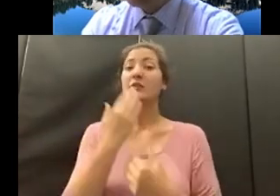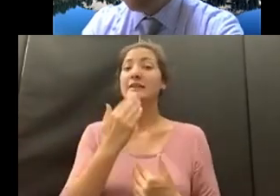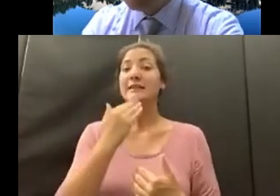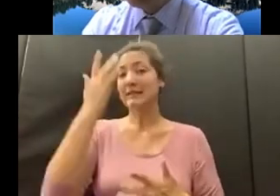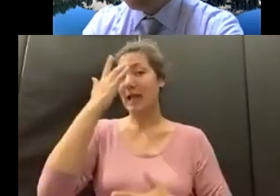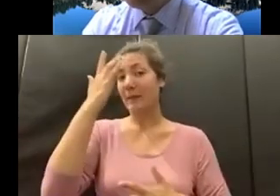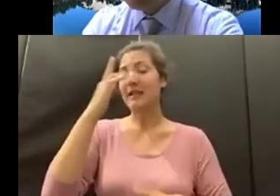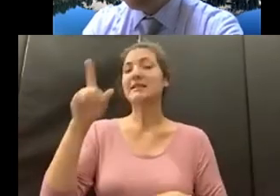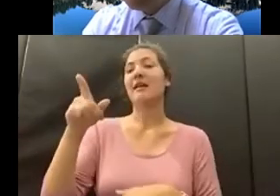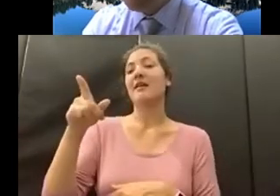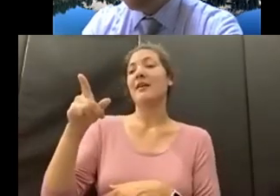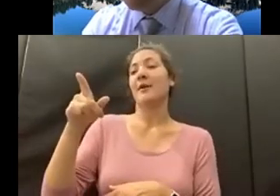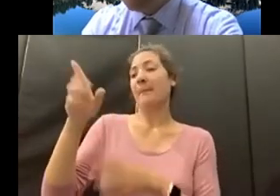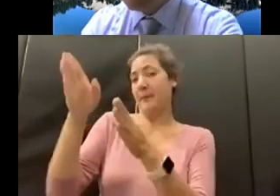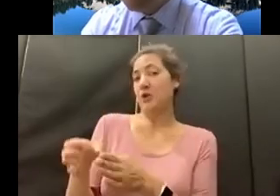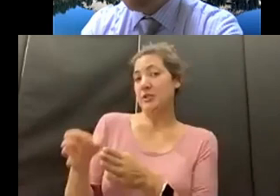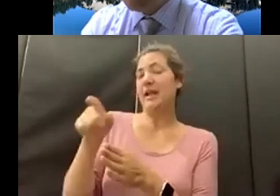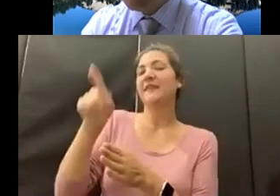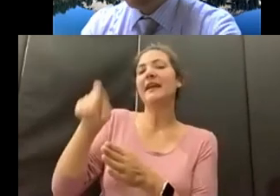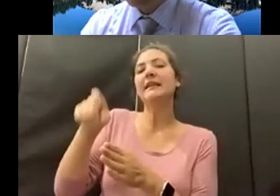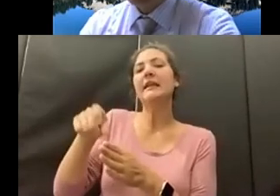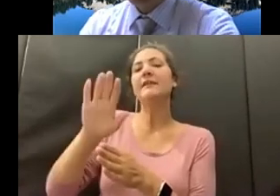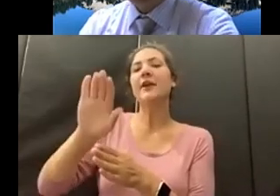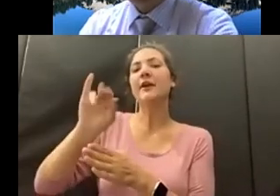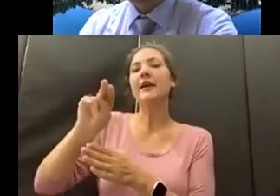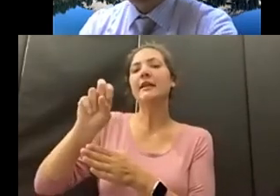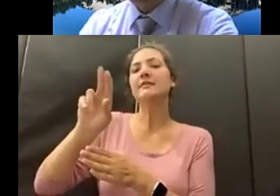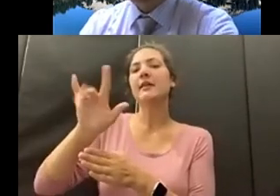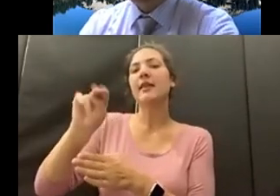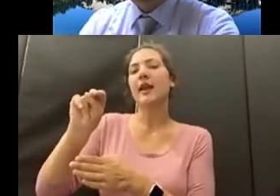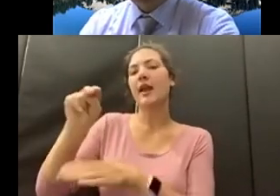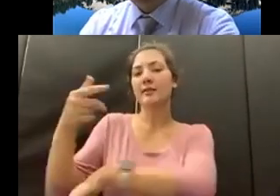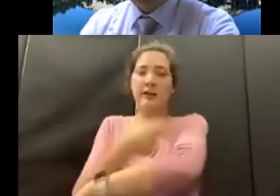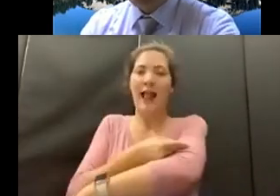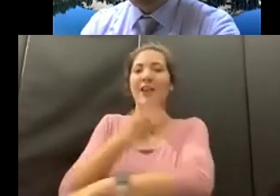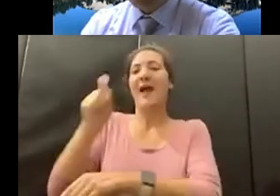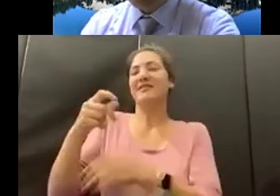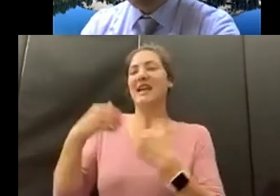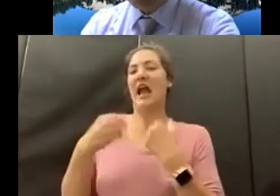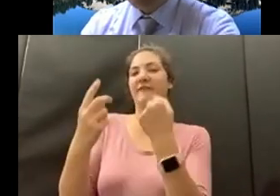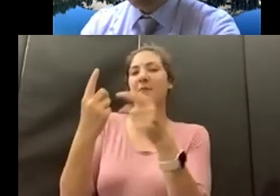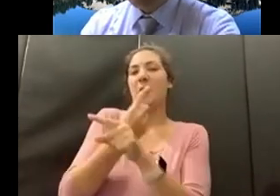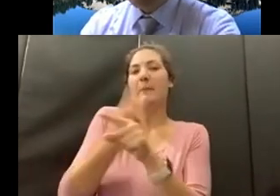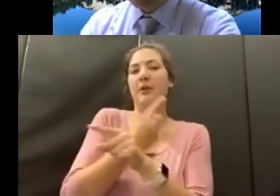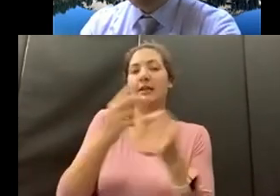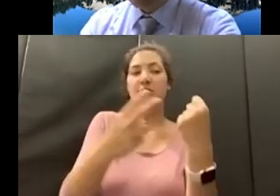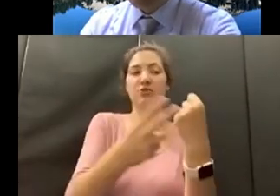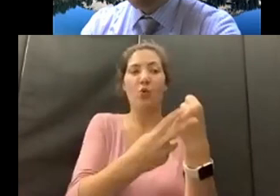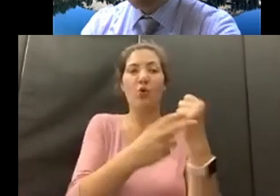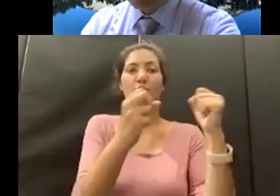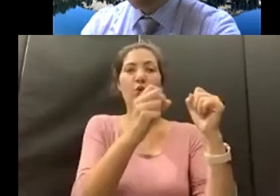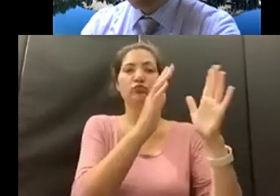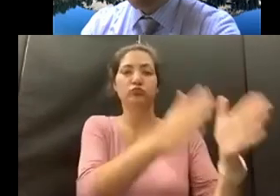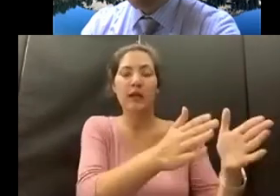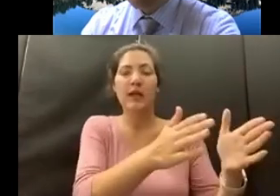refrigerated. But let's say they don't get it, right? And we know, particularly with homeless folks, they're gonna be on their feet a